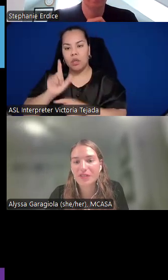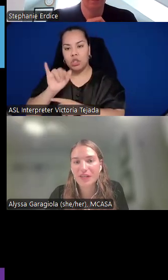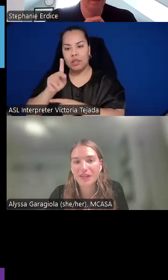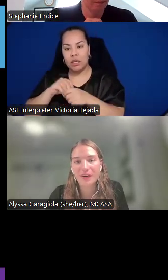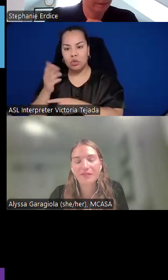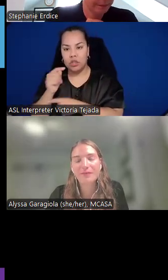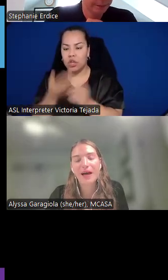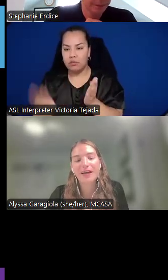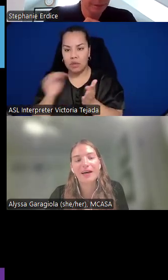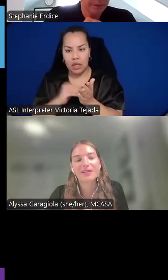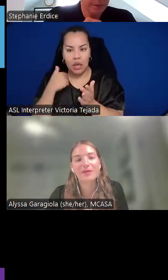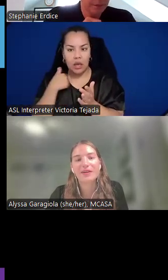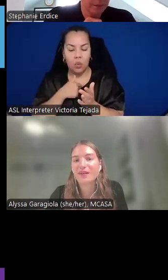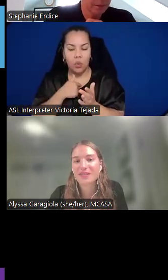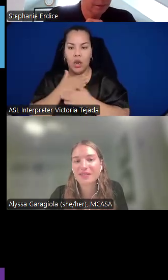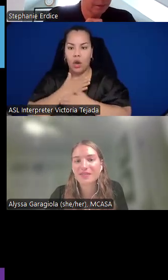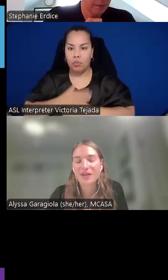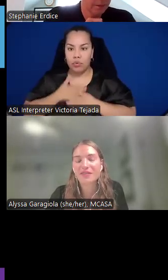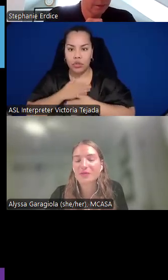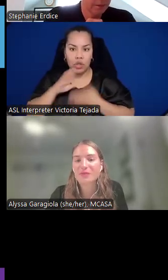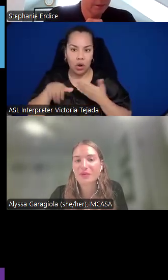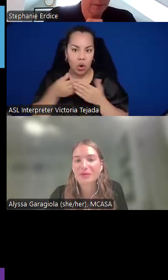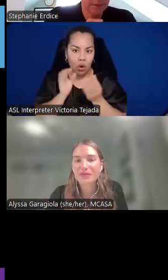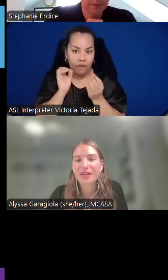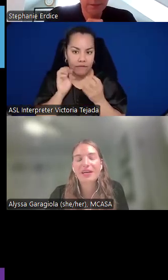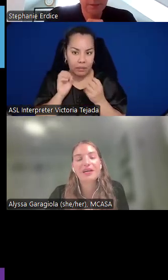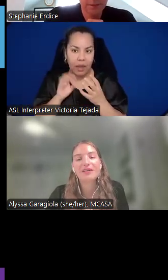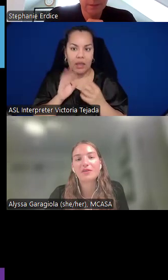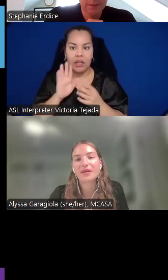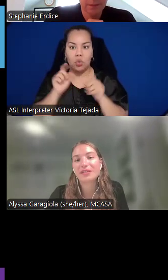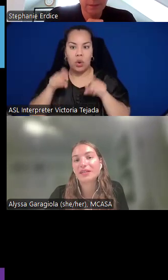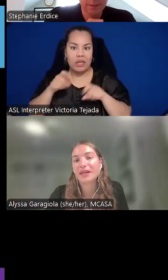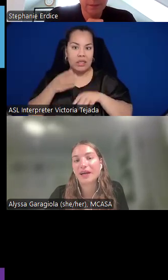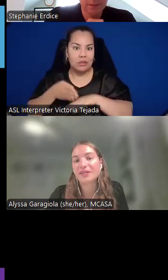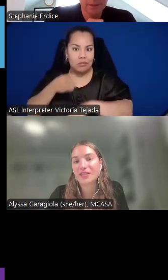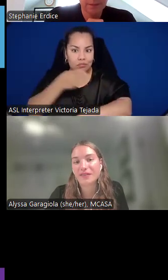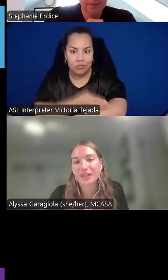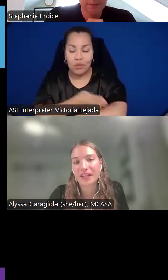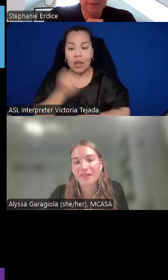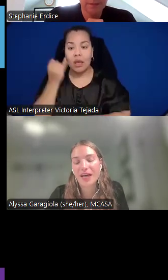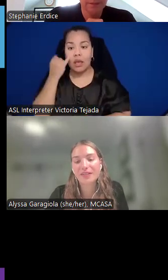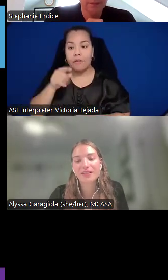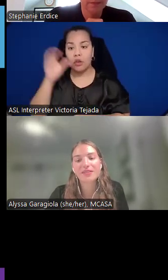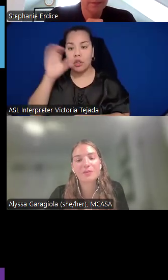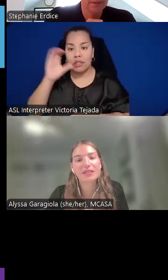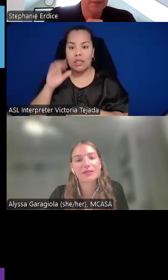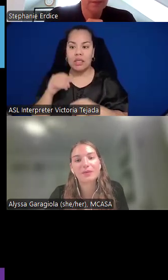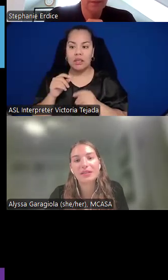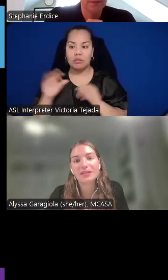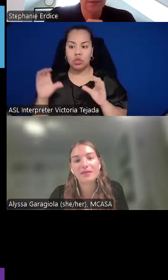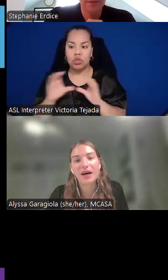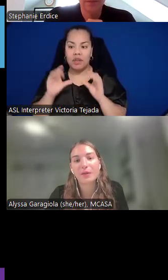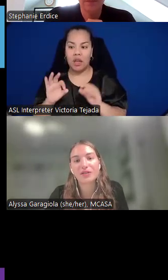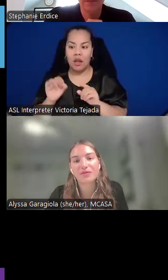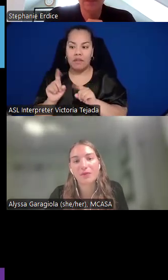greatly appreciate all feedback as we are constantly striving to improve. If you are seeking a certificate of attendance, you must